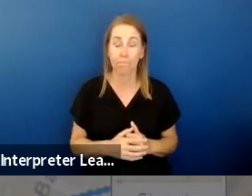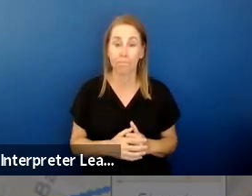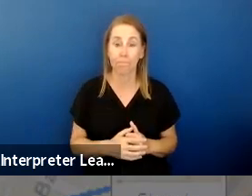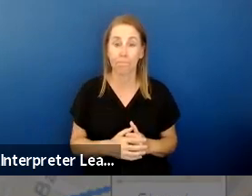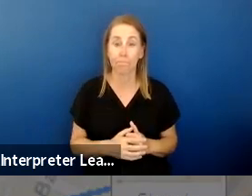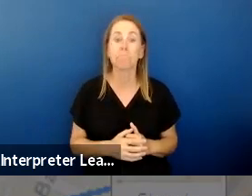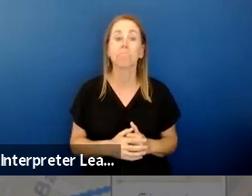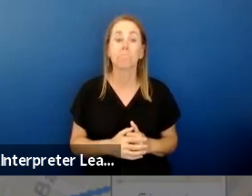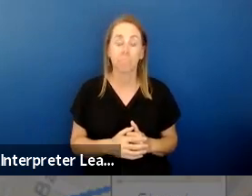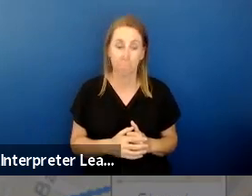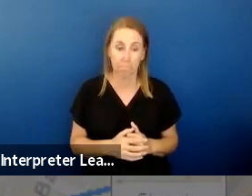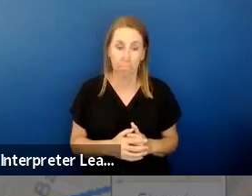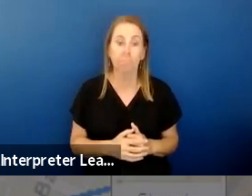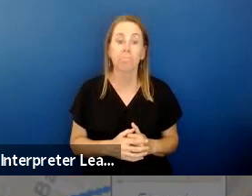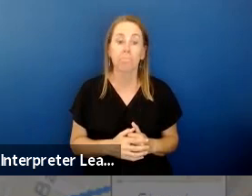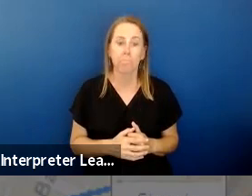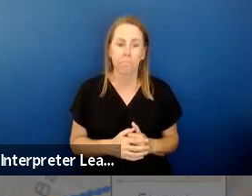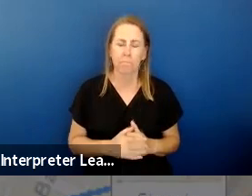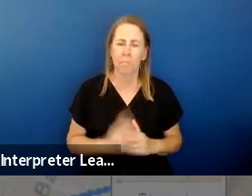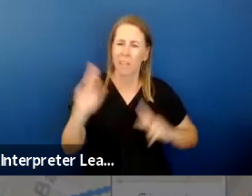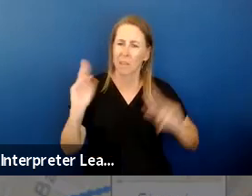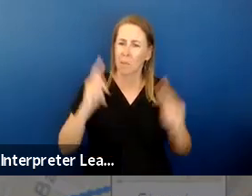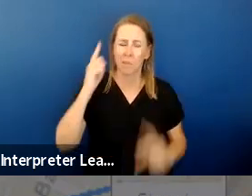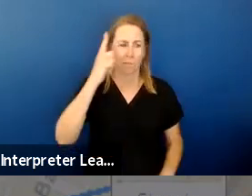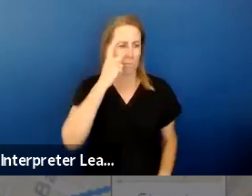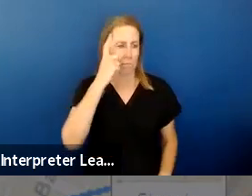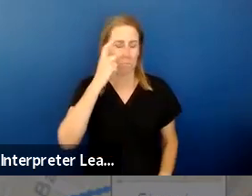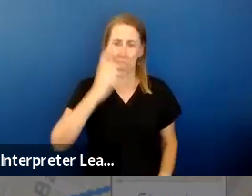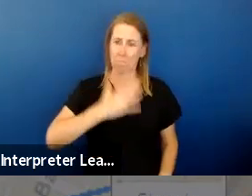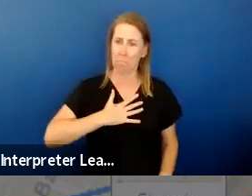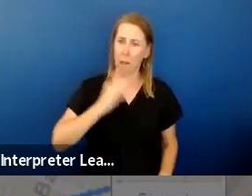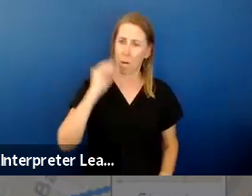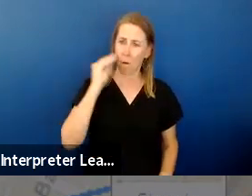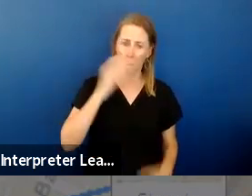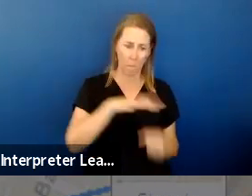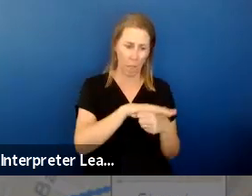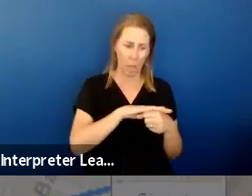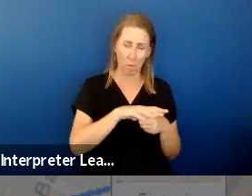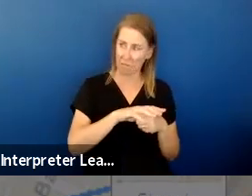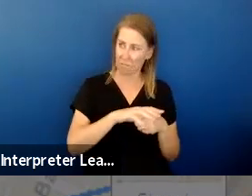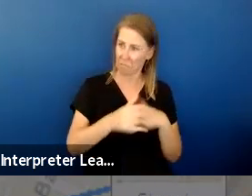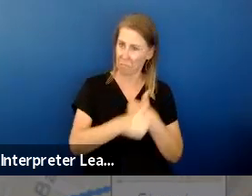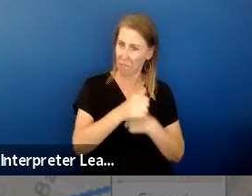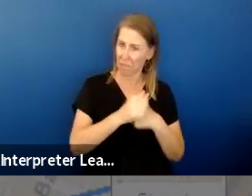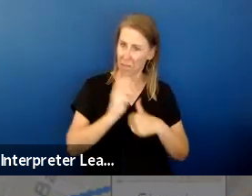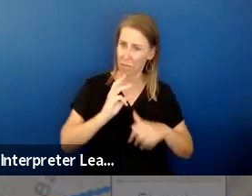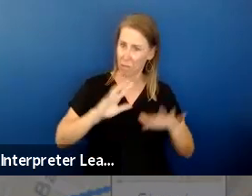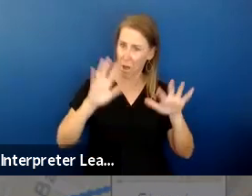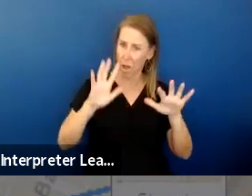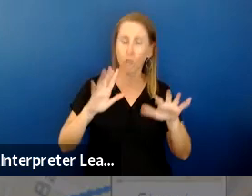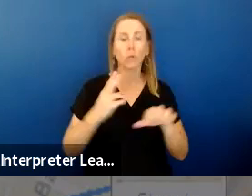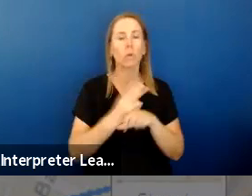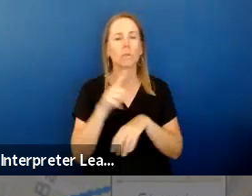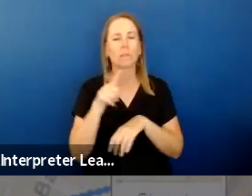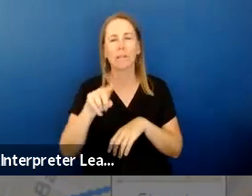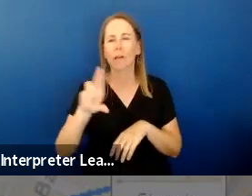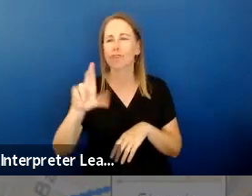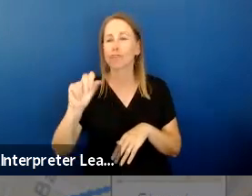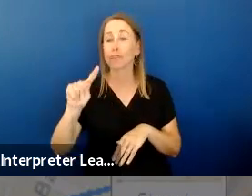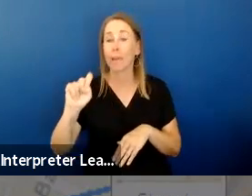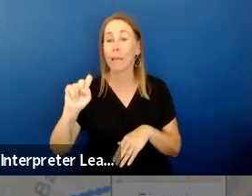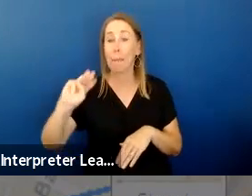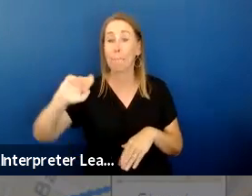When people think about determining whether or not they are at risk from flooding, they often turn to a flood insurance rate maps. These maps are produced by FEMA,